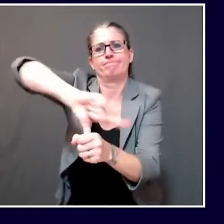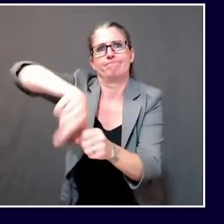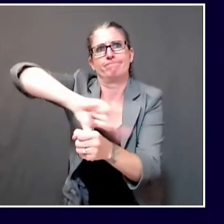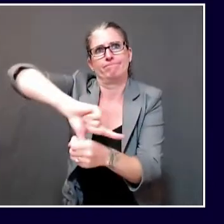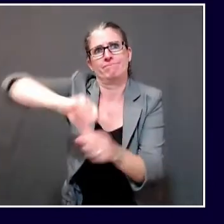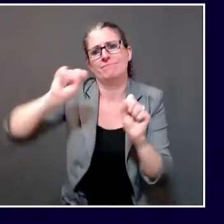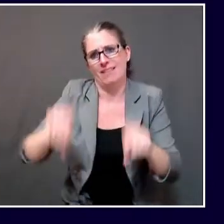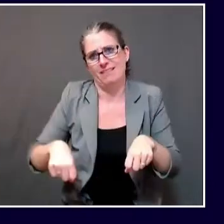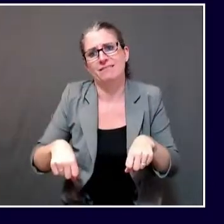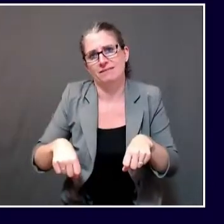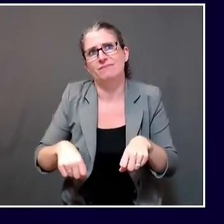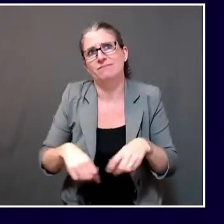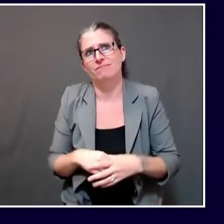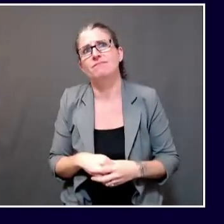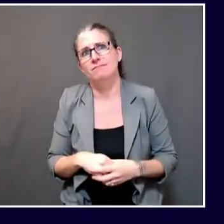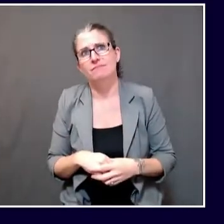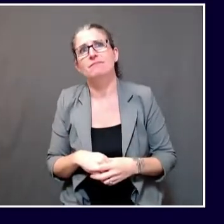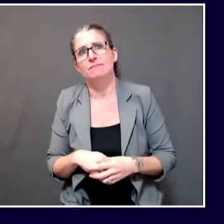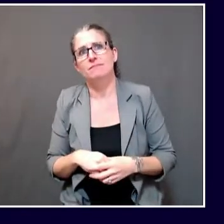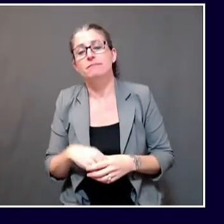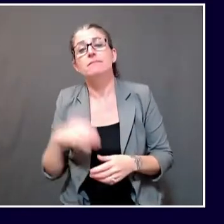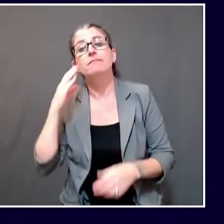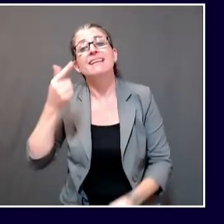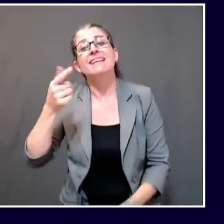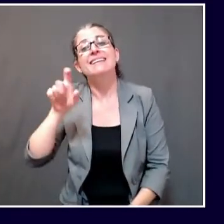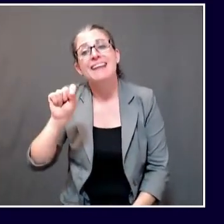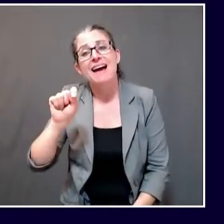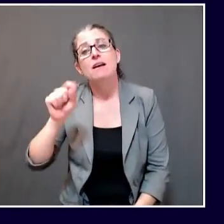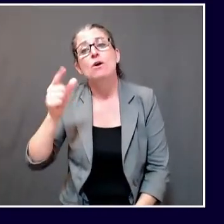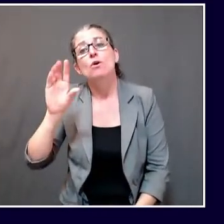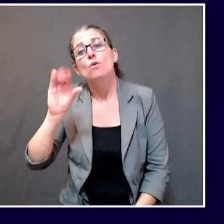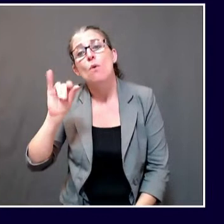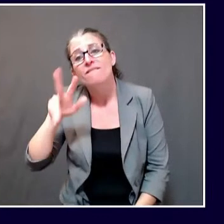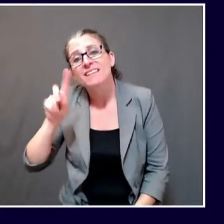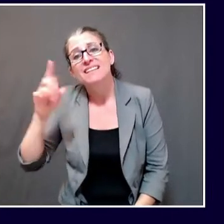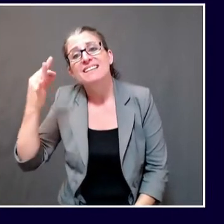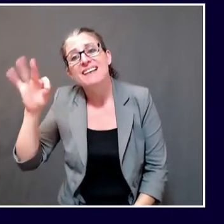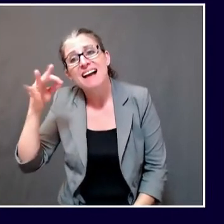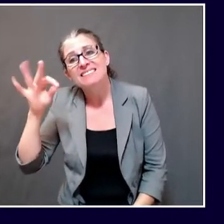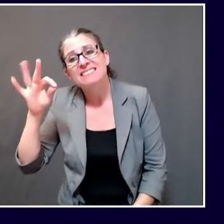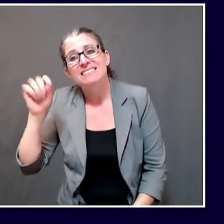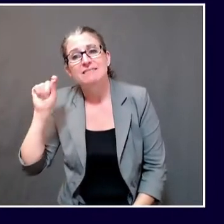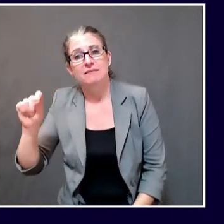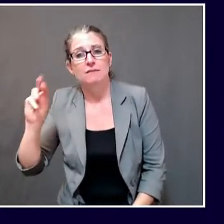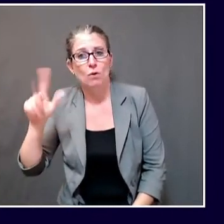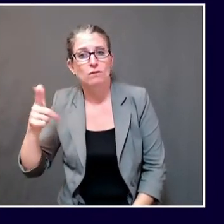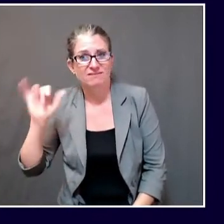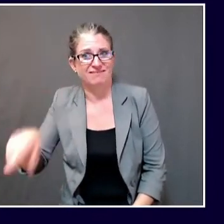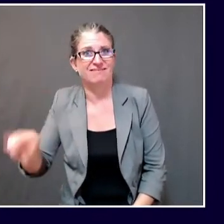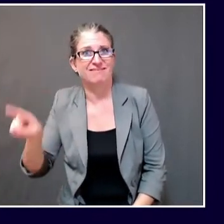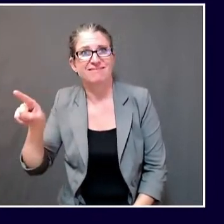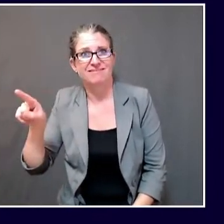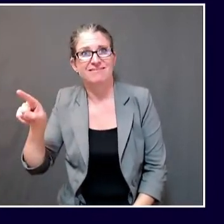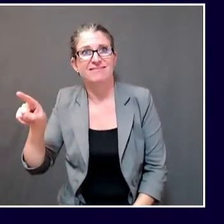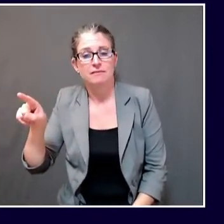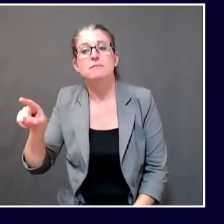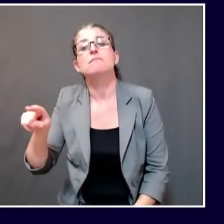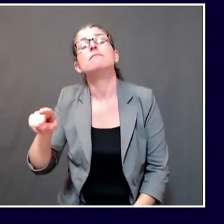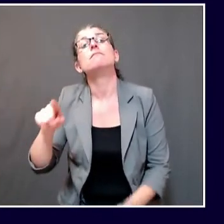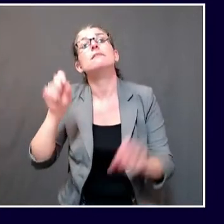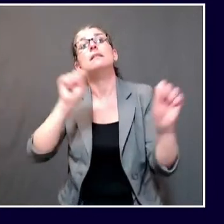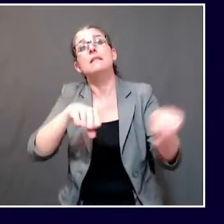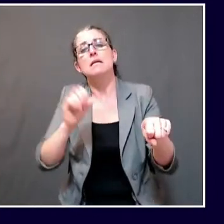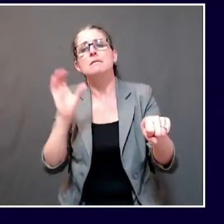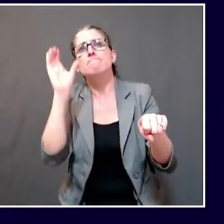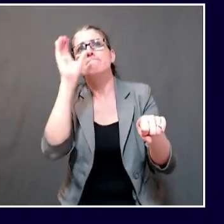alternatively, simply go to a search engine and type in how to get tested for COVID-19 in Maine. That will take you to